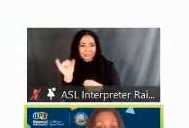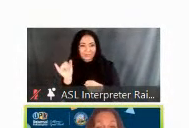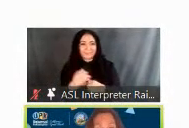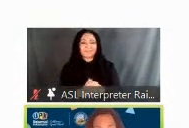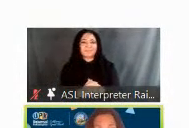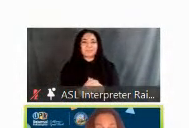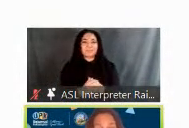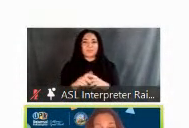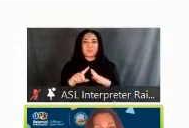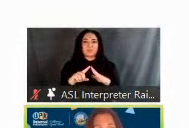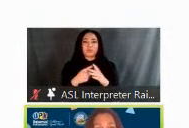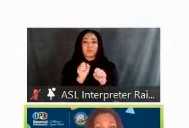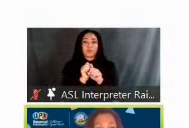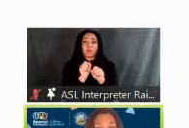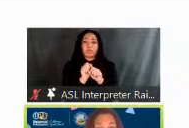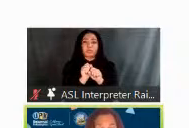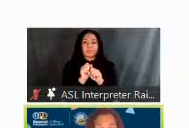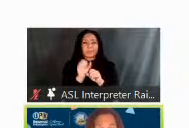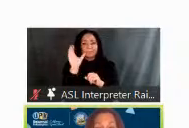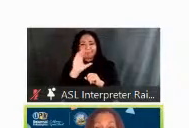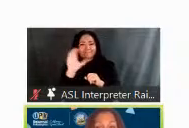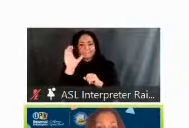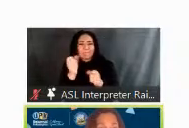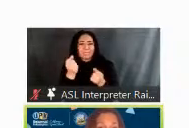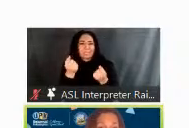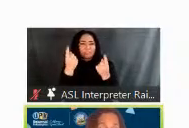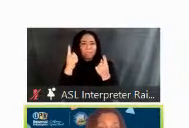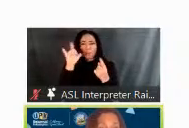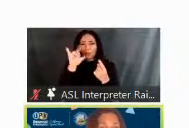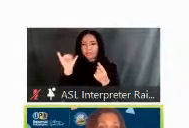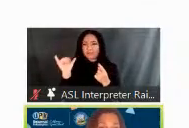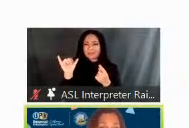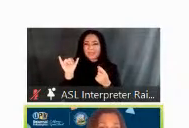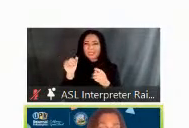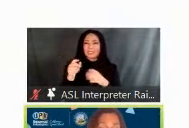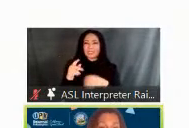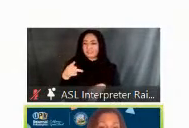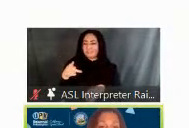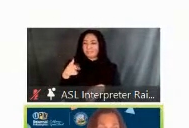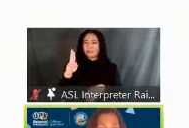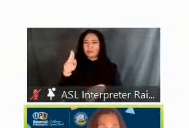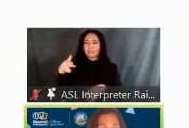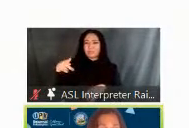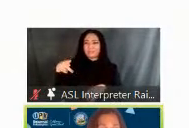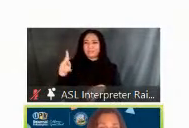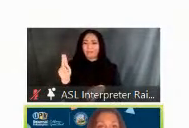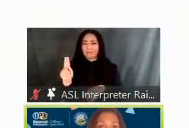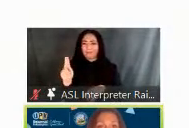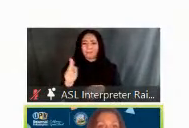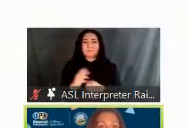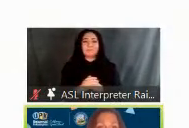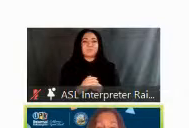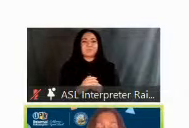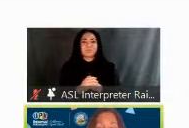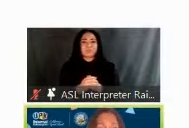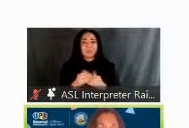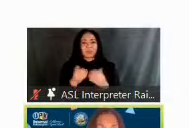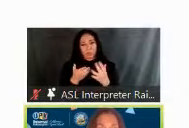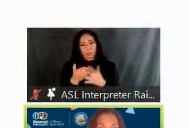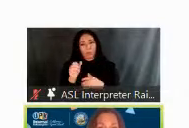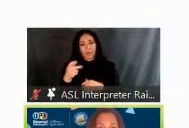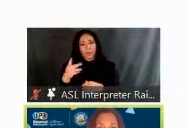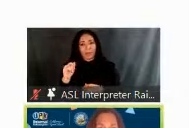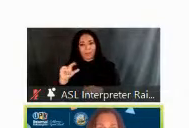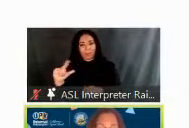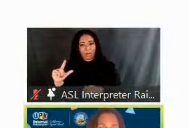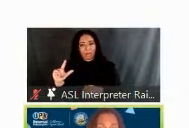work by exploring and understanding the landscape. We'll continue this through April. Next, we're moving into a deep